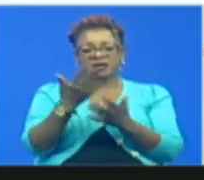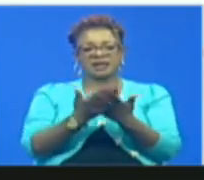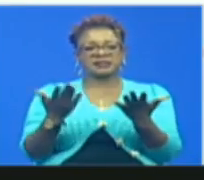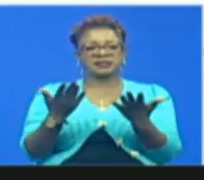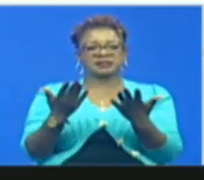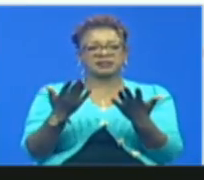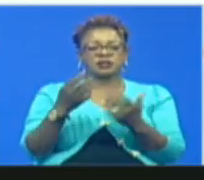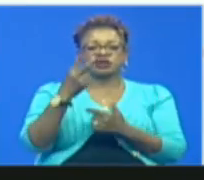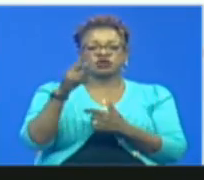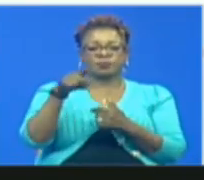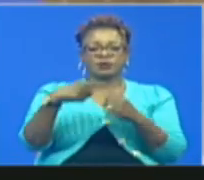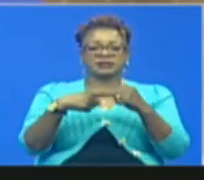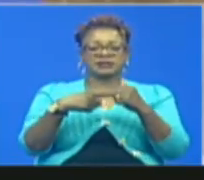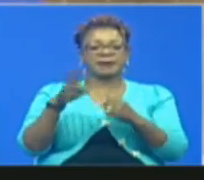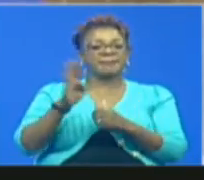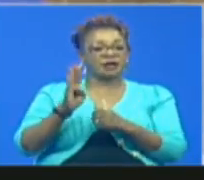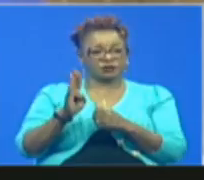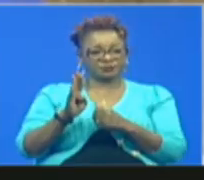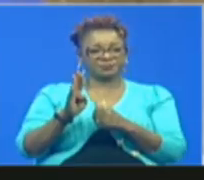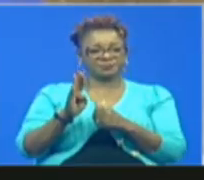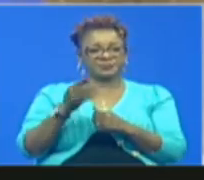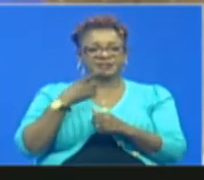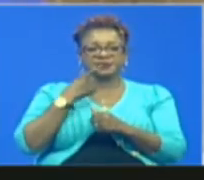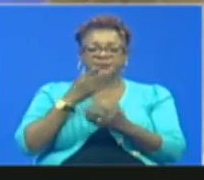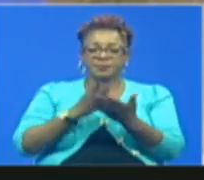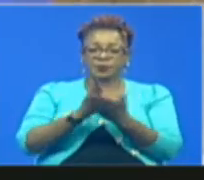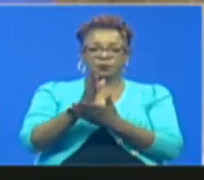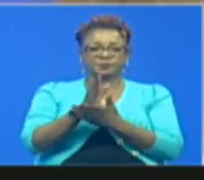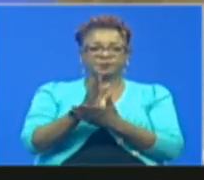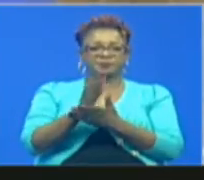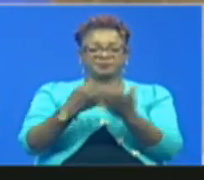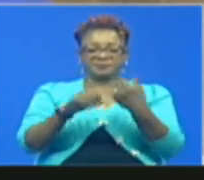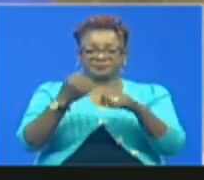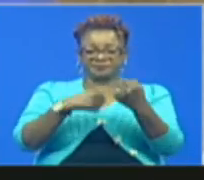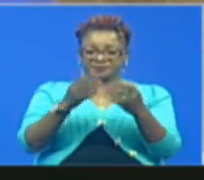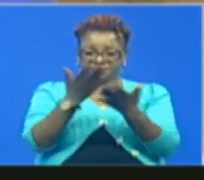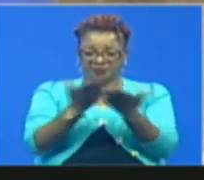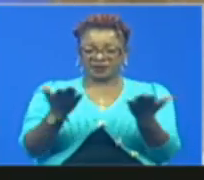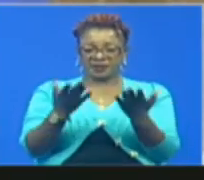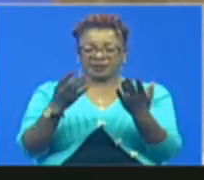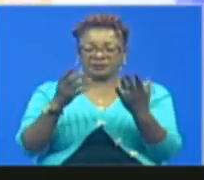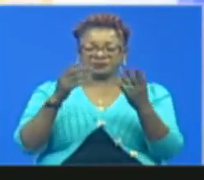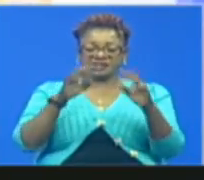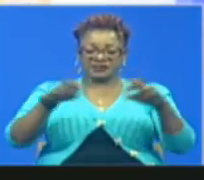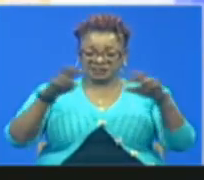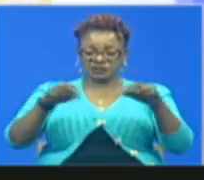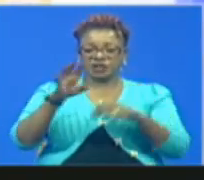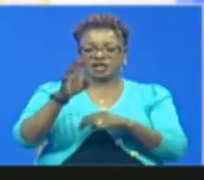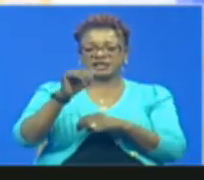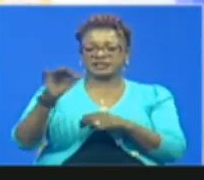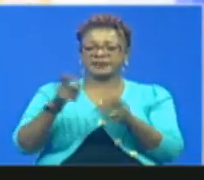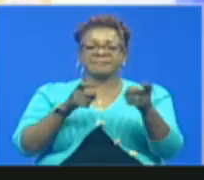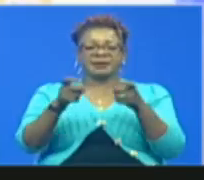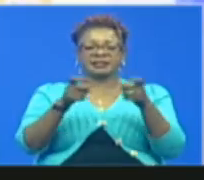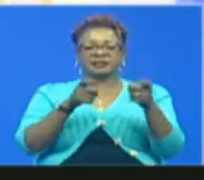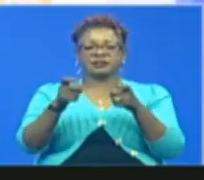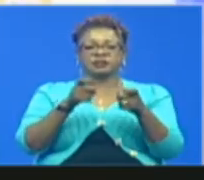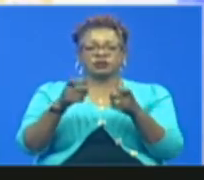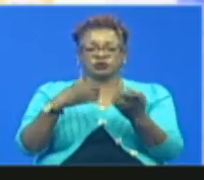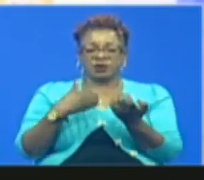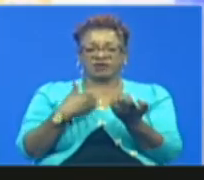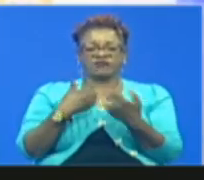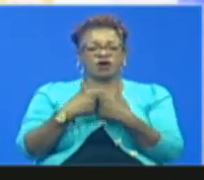2.6 billion. He said that through 12 proactive covert investigations, EACC had managed to avert a possible loss